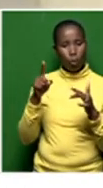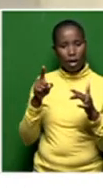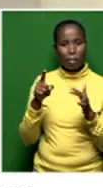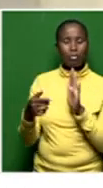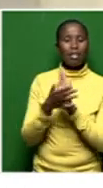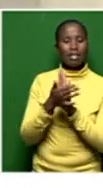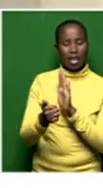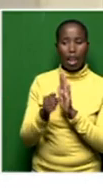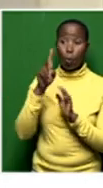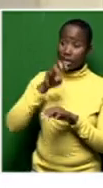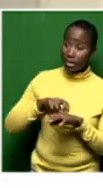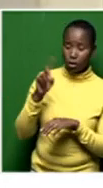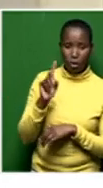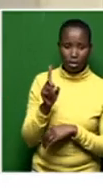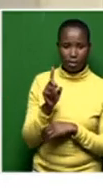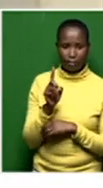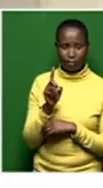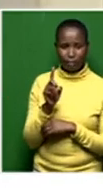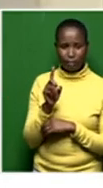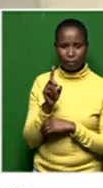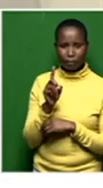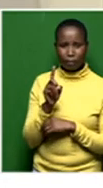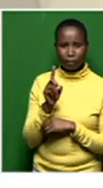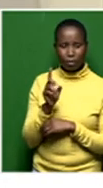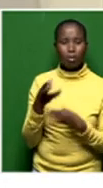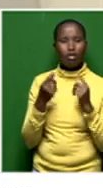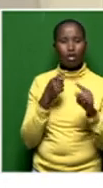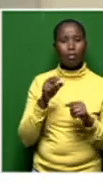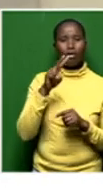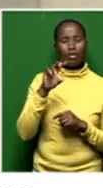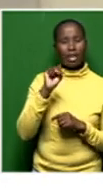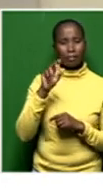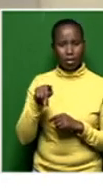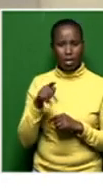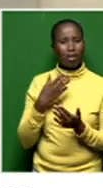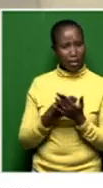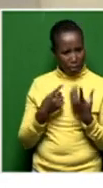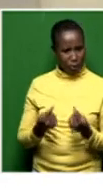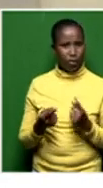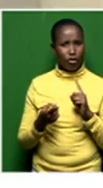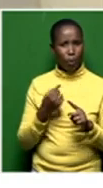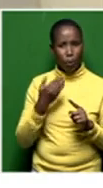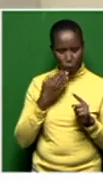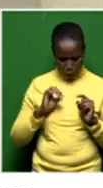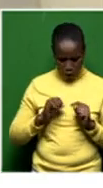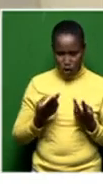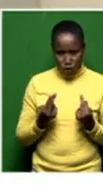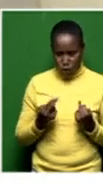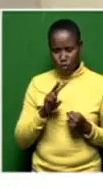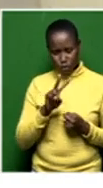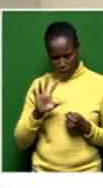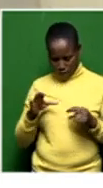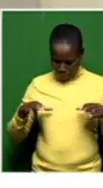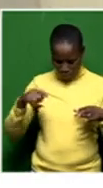The skills that they are they're getting from the VSP can be done by these group of employees. And we